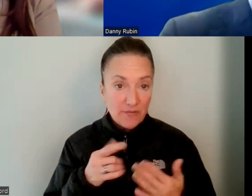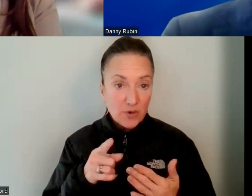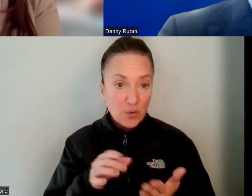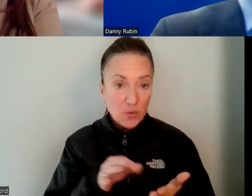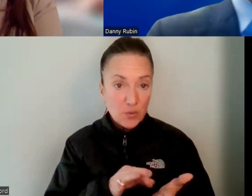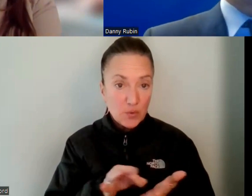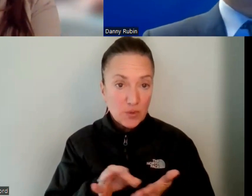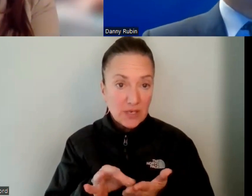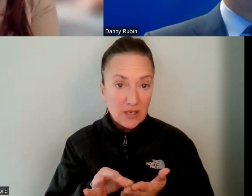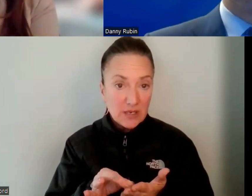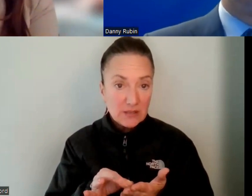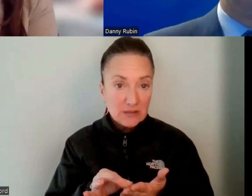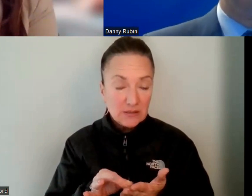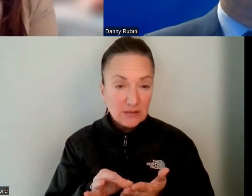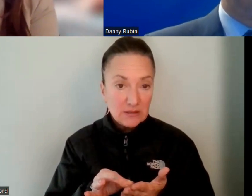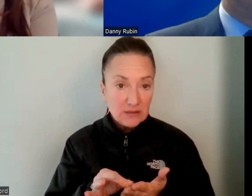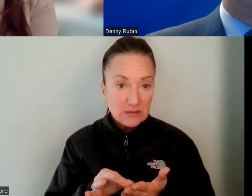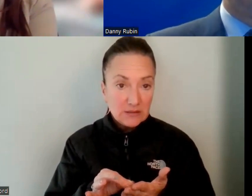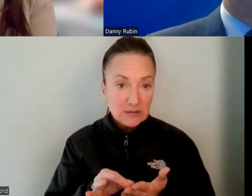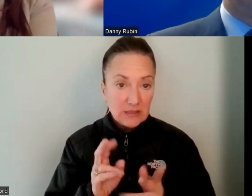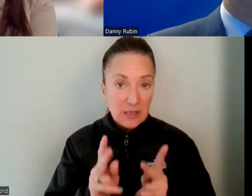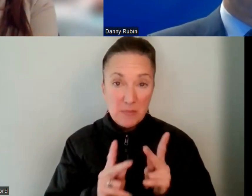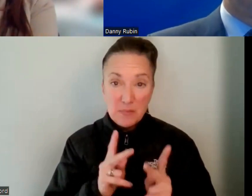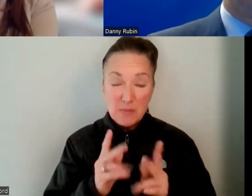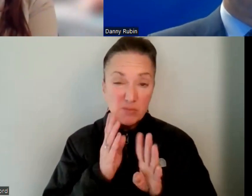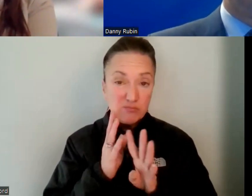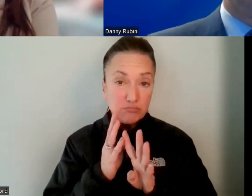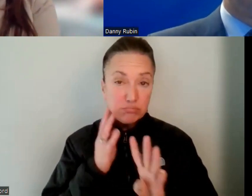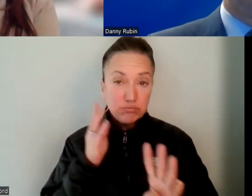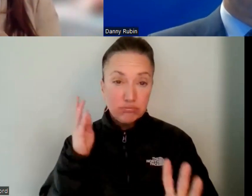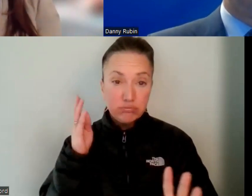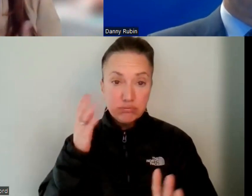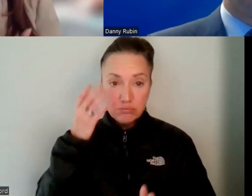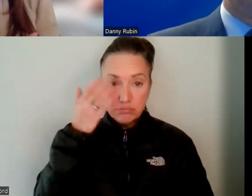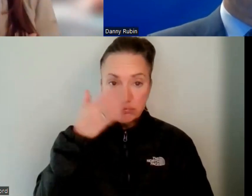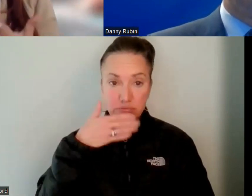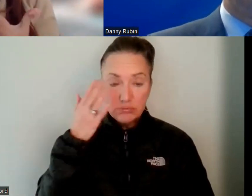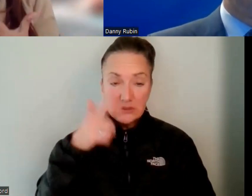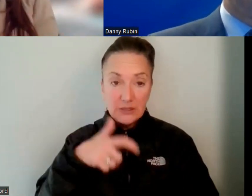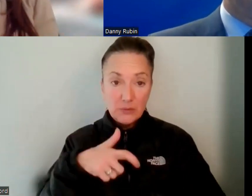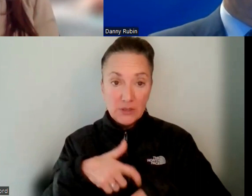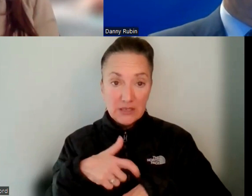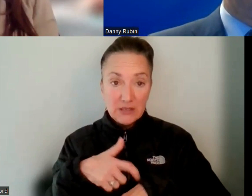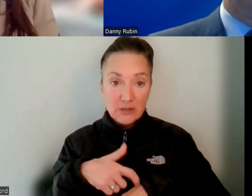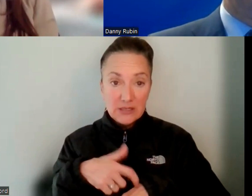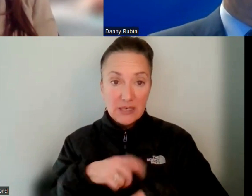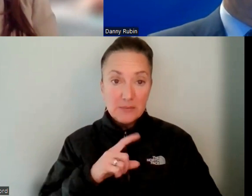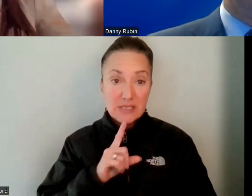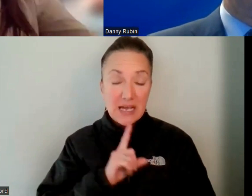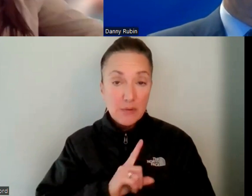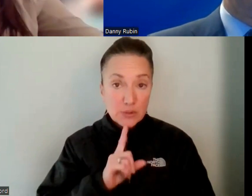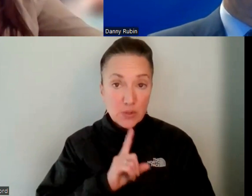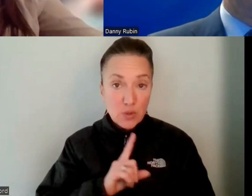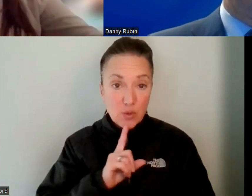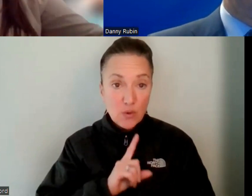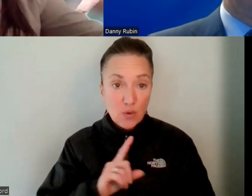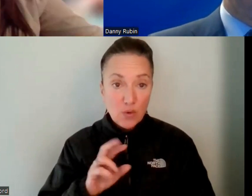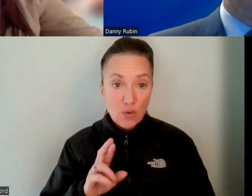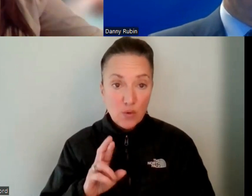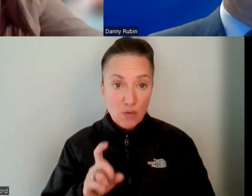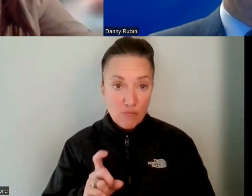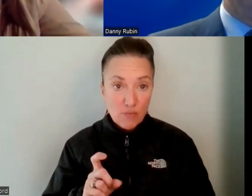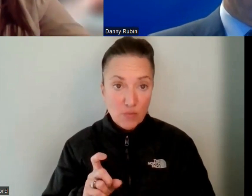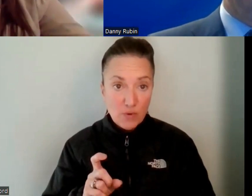would have patients lined up to get their prescription at the front, and there were times when I was alone at the pharmacy, just